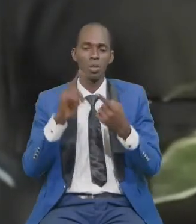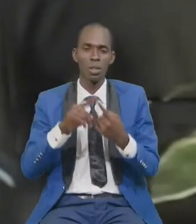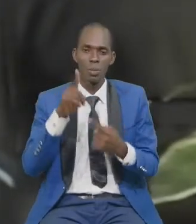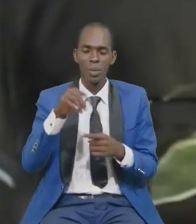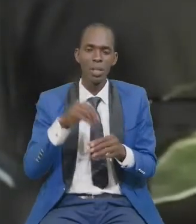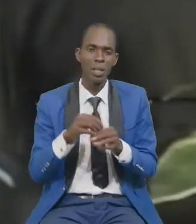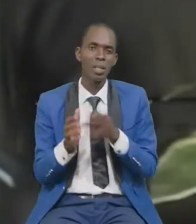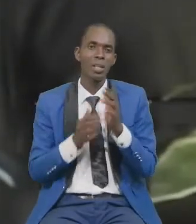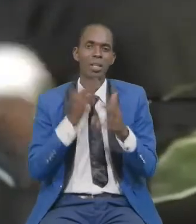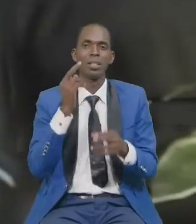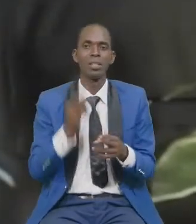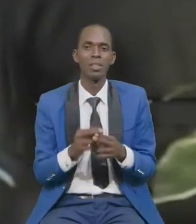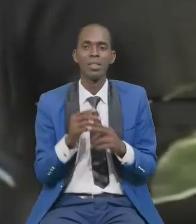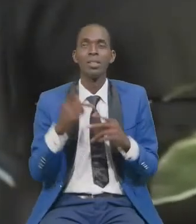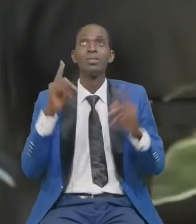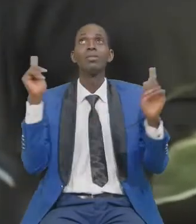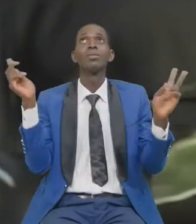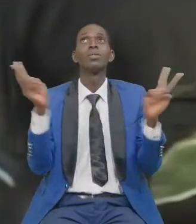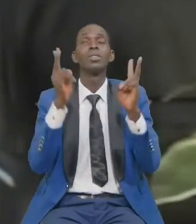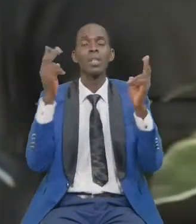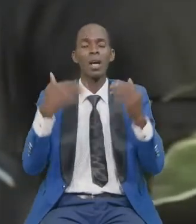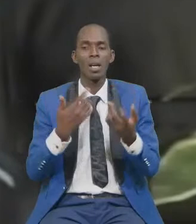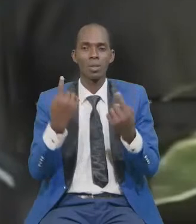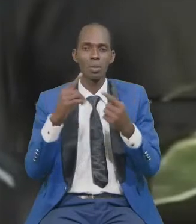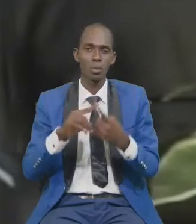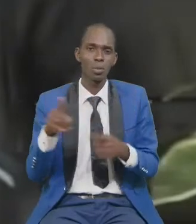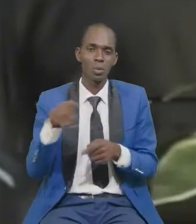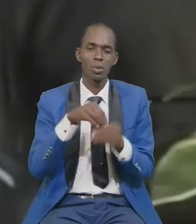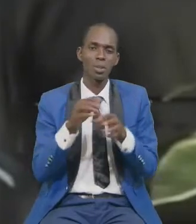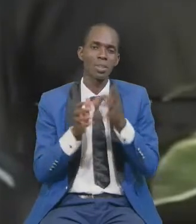you. Triumph has come unto you.